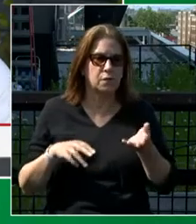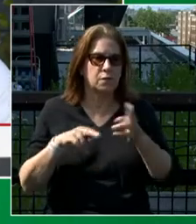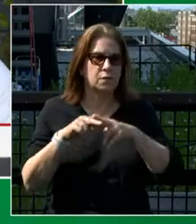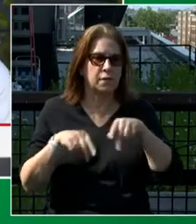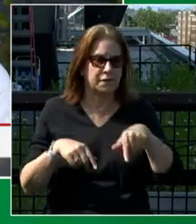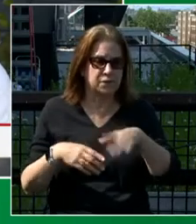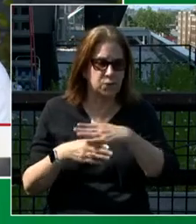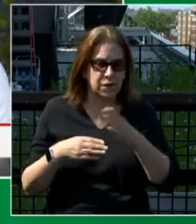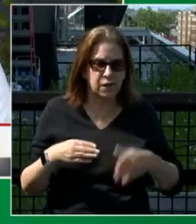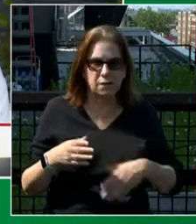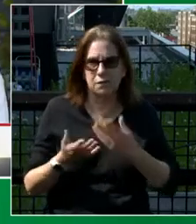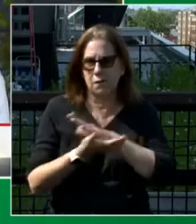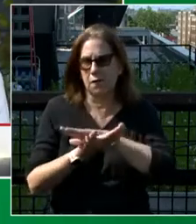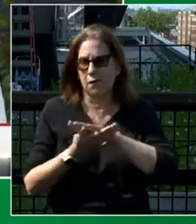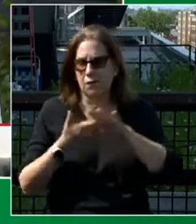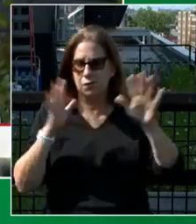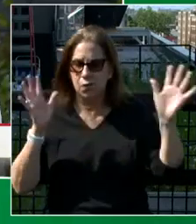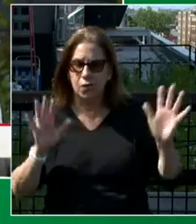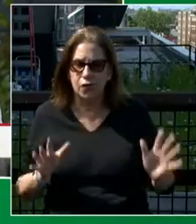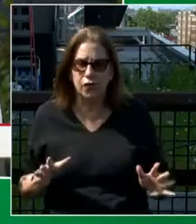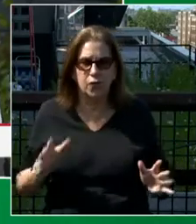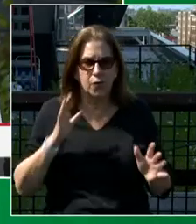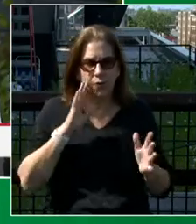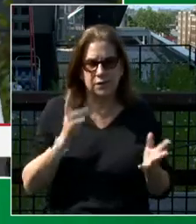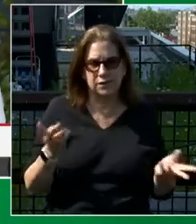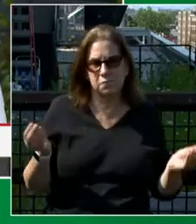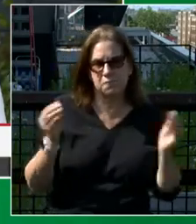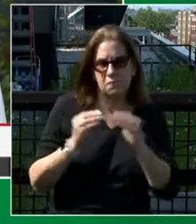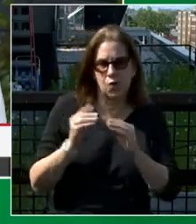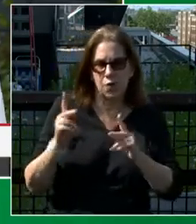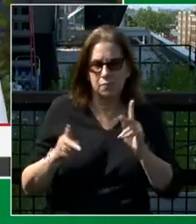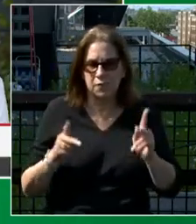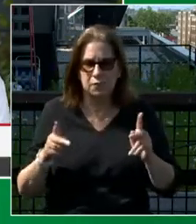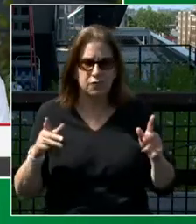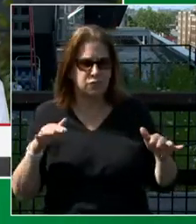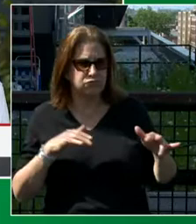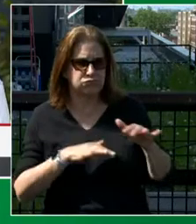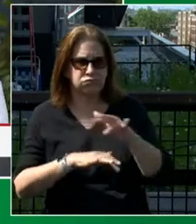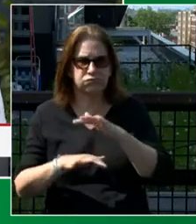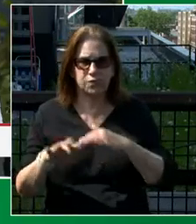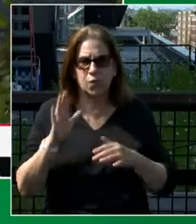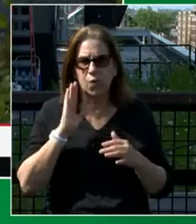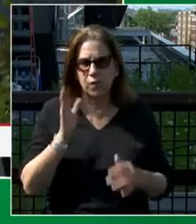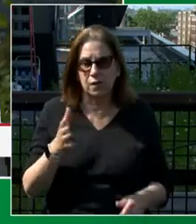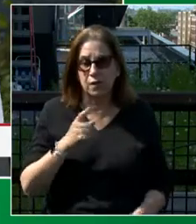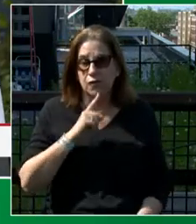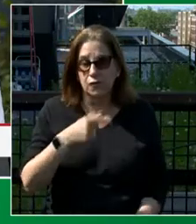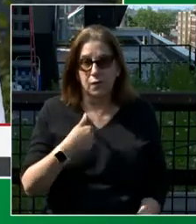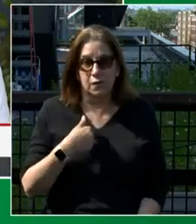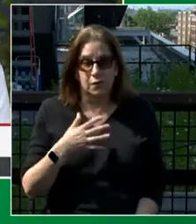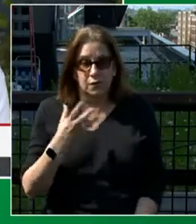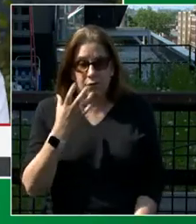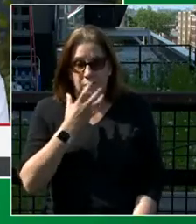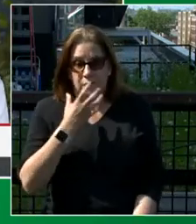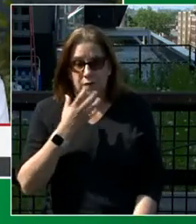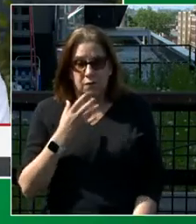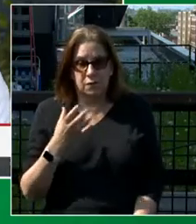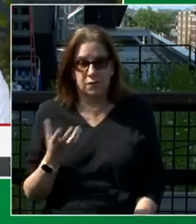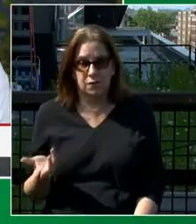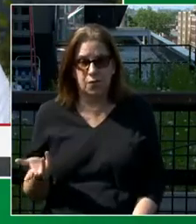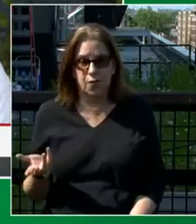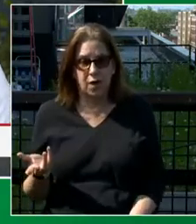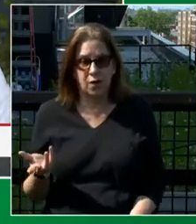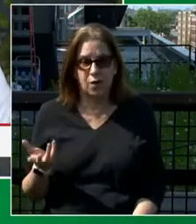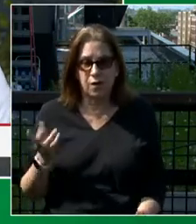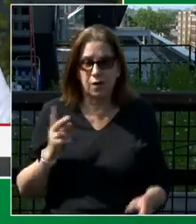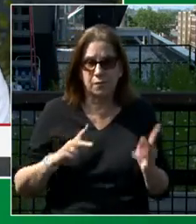fun, and I think that's like kind of what's been the most amazing thing to see is that people are coming back out to have fun. And that's good